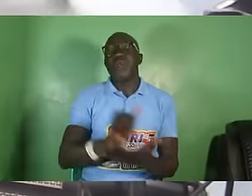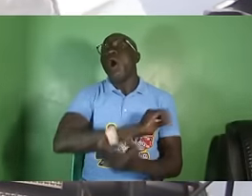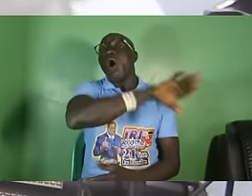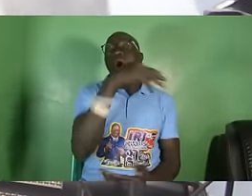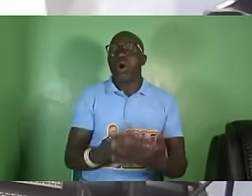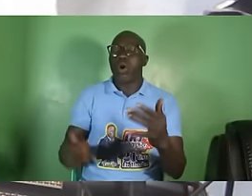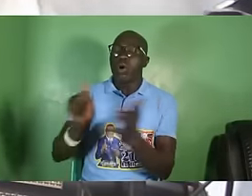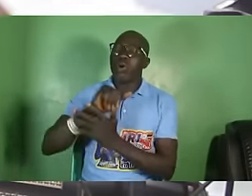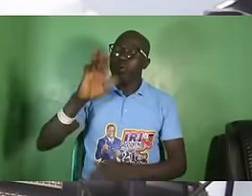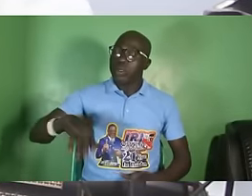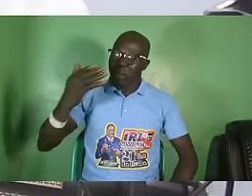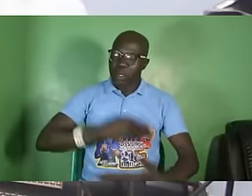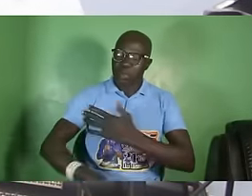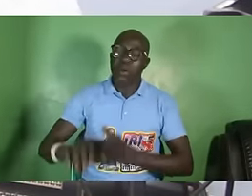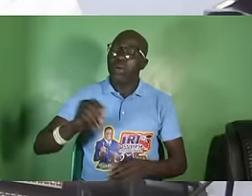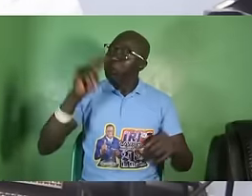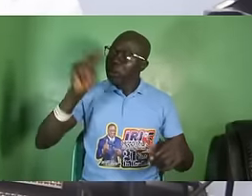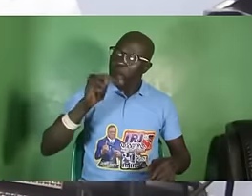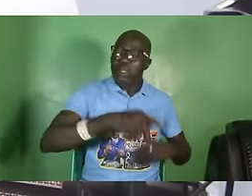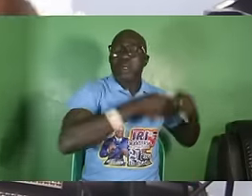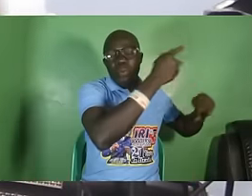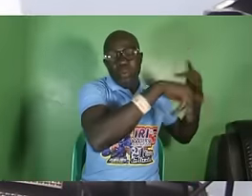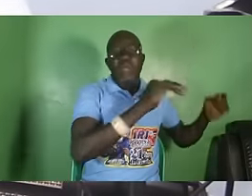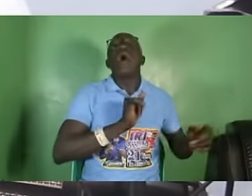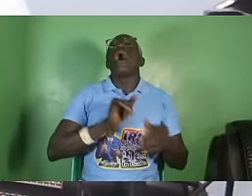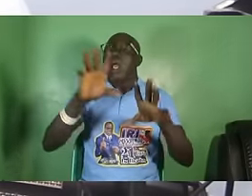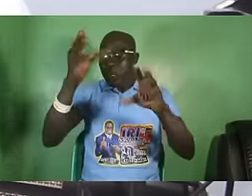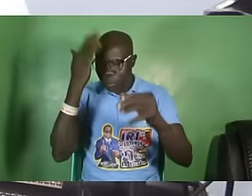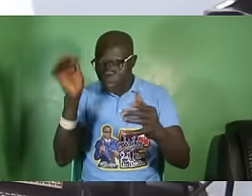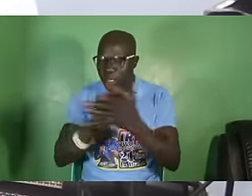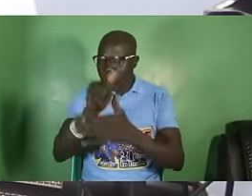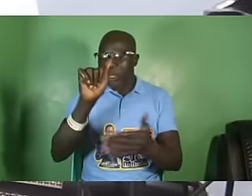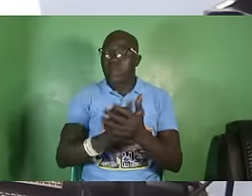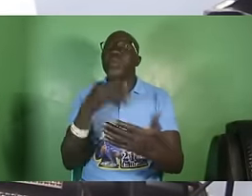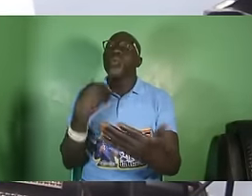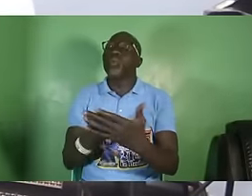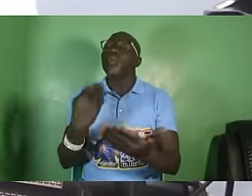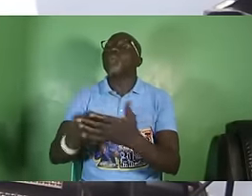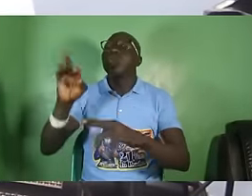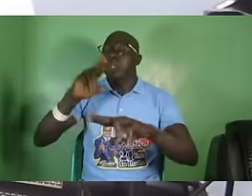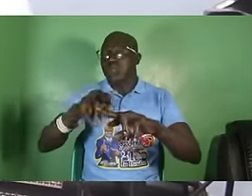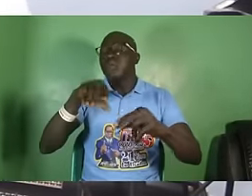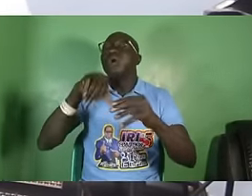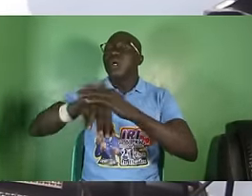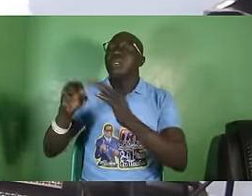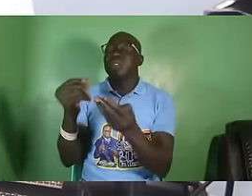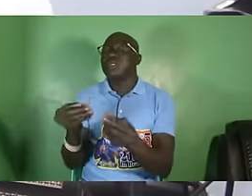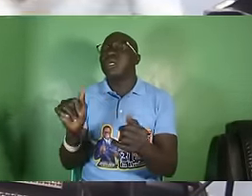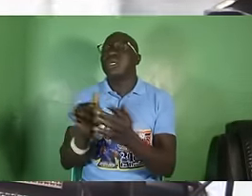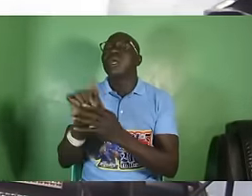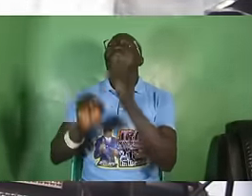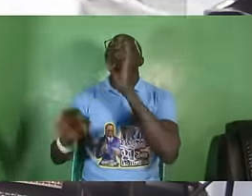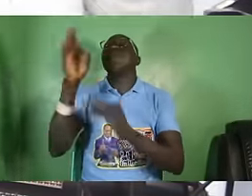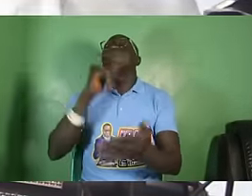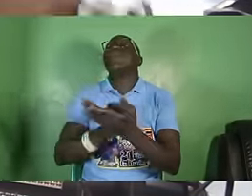buy billion. You shouldn't be glad that they need the prophet. Number 4. I didn't have a water with see you. See. That you ask yourself to understand.